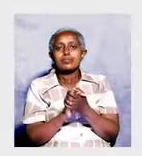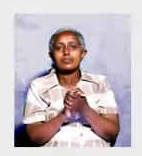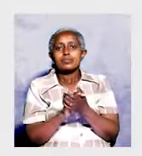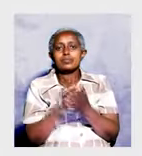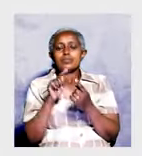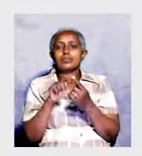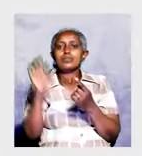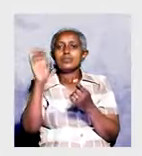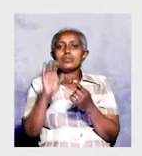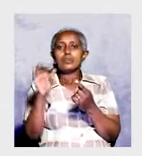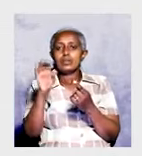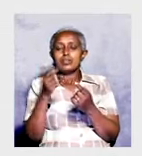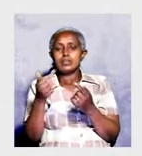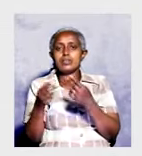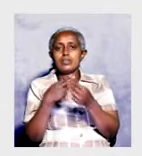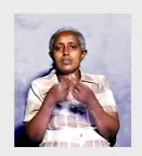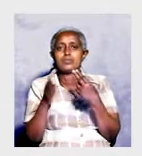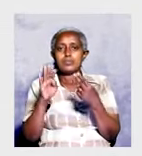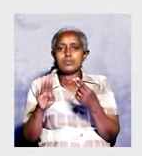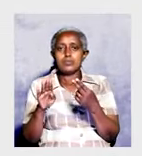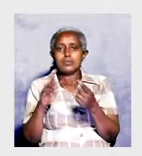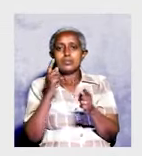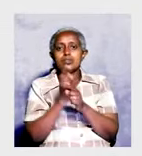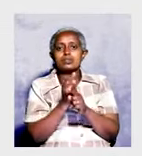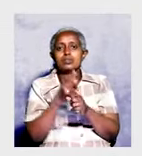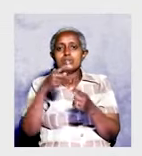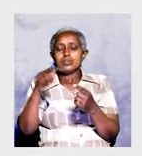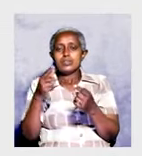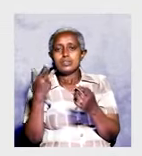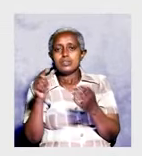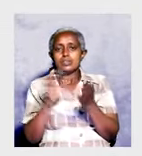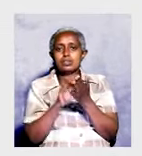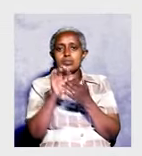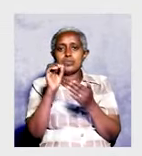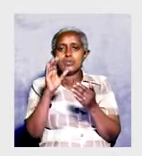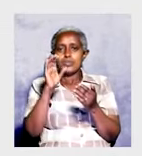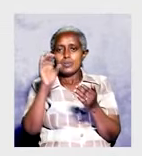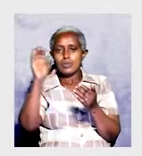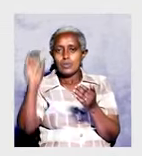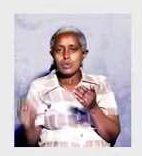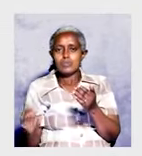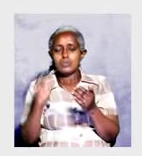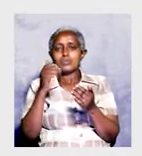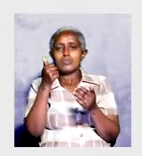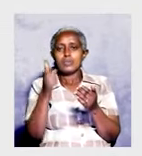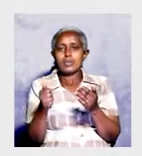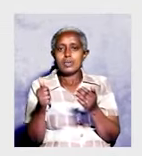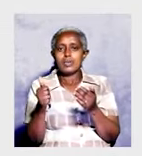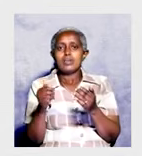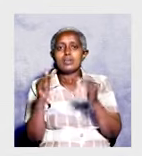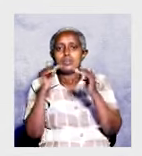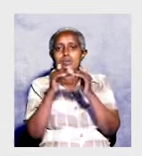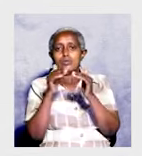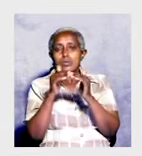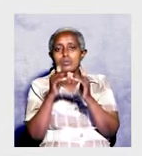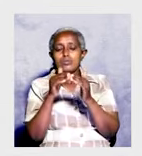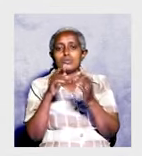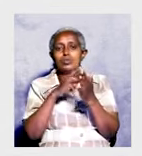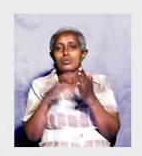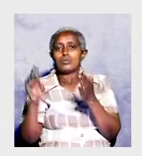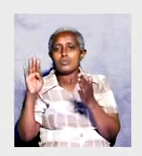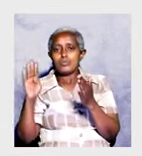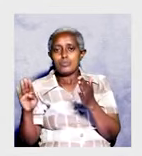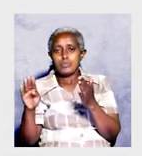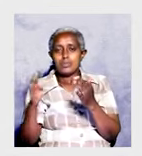to find A times B, we need to check the number of columns of A must be equal to the number of rows of